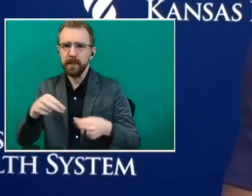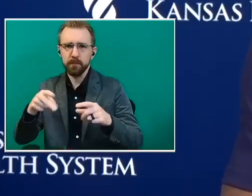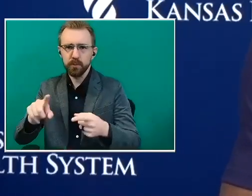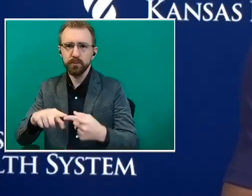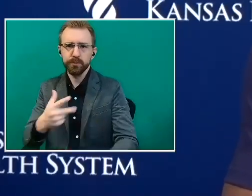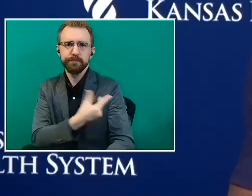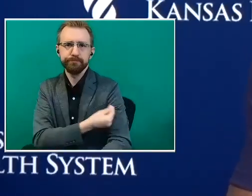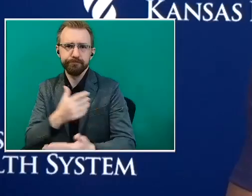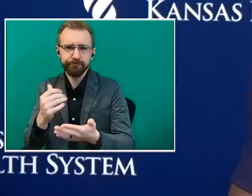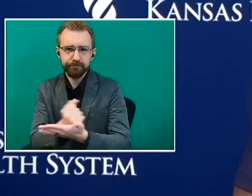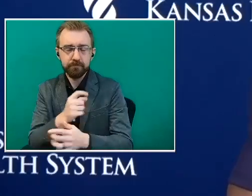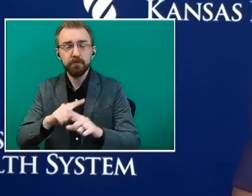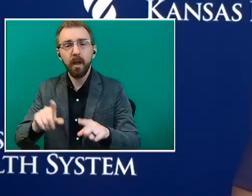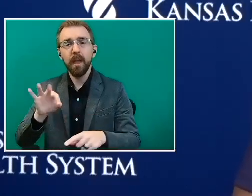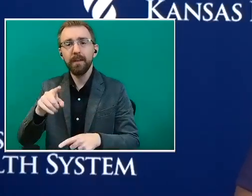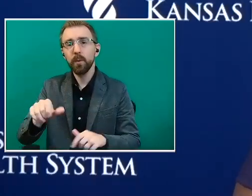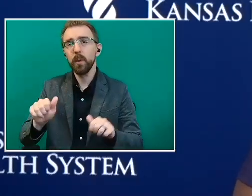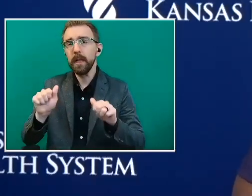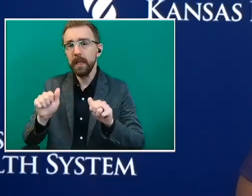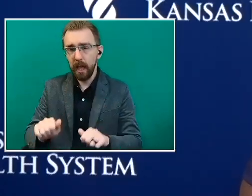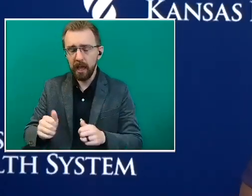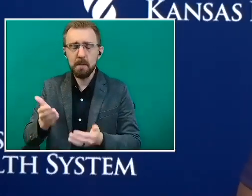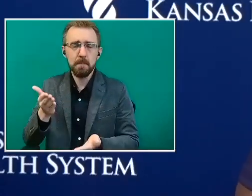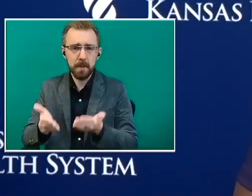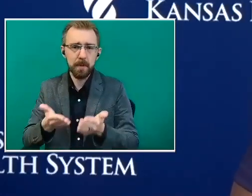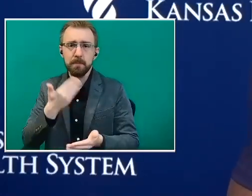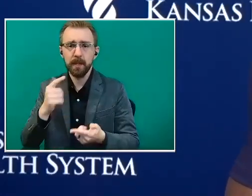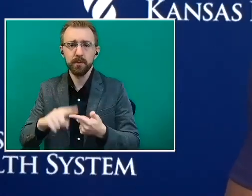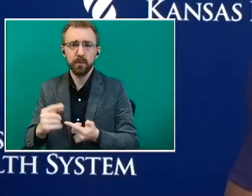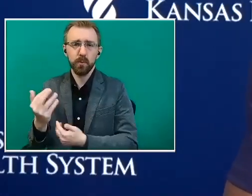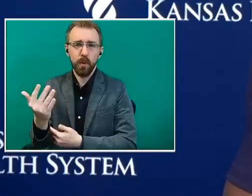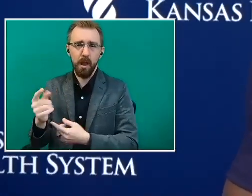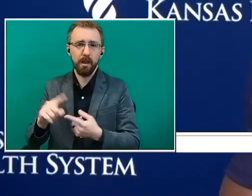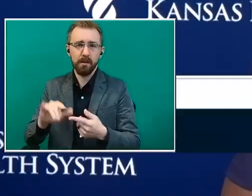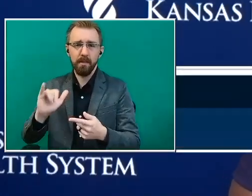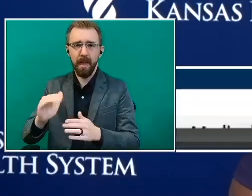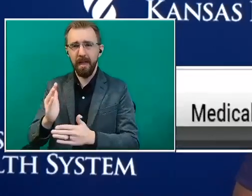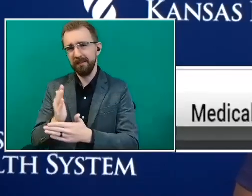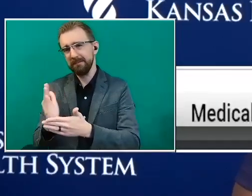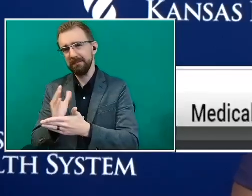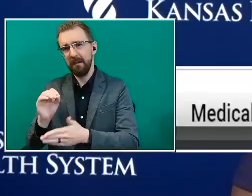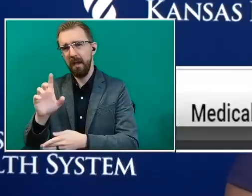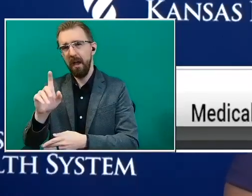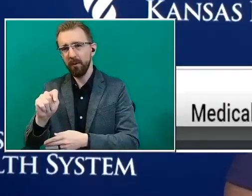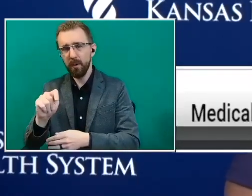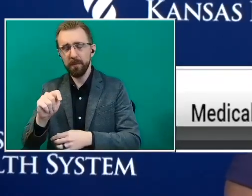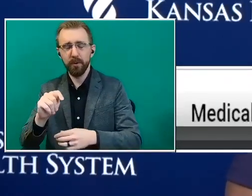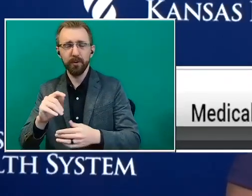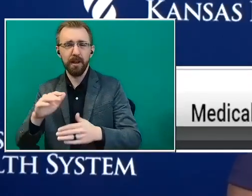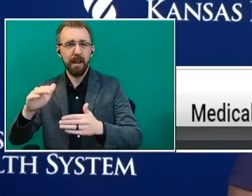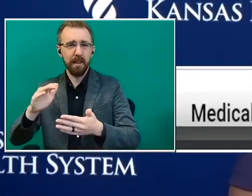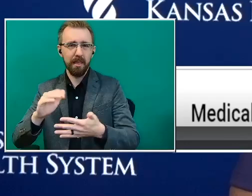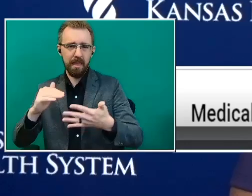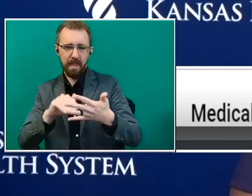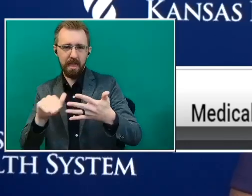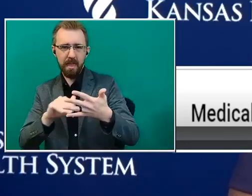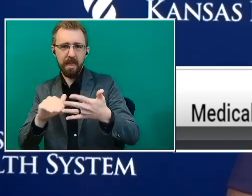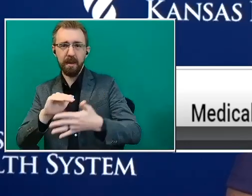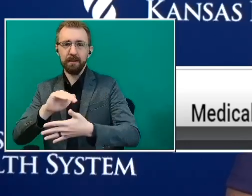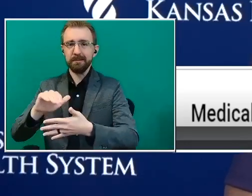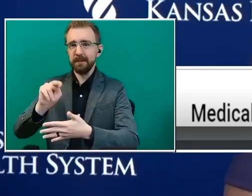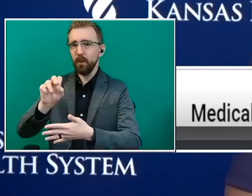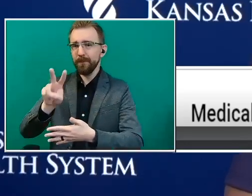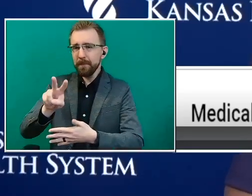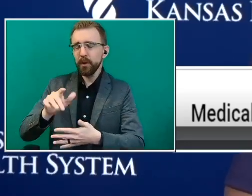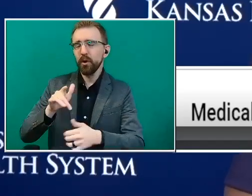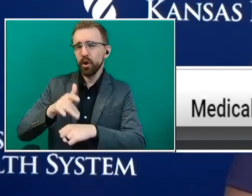you can, it is probably best to wait until that late October, really to mid-November period for influenza vaccines so that you